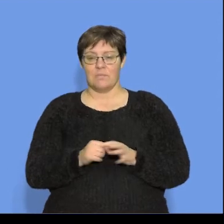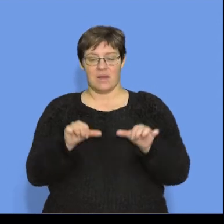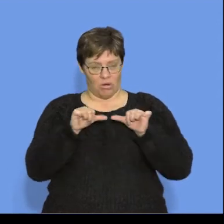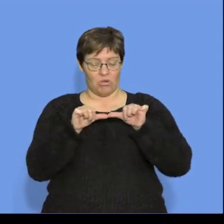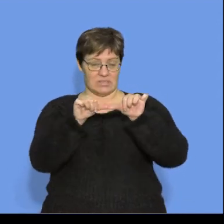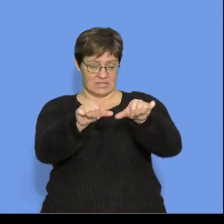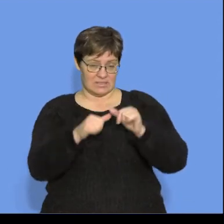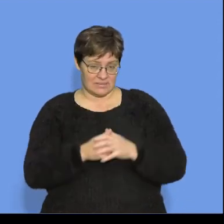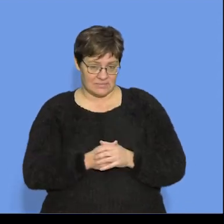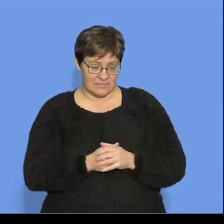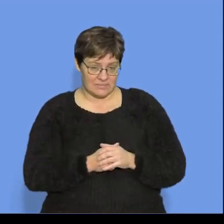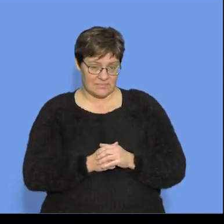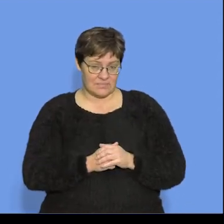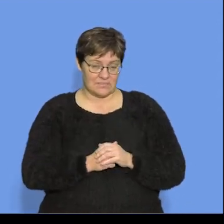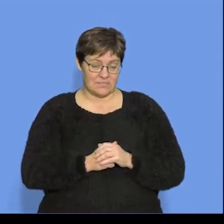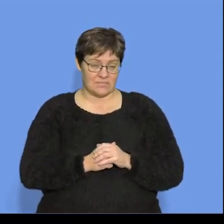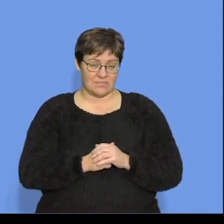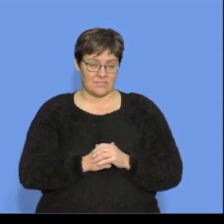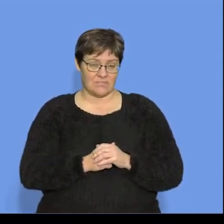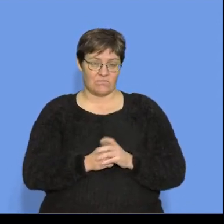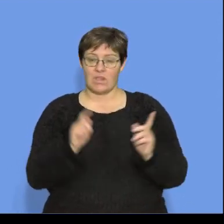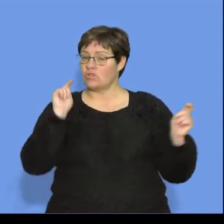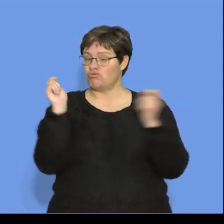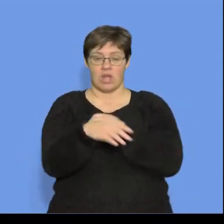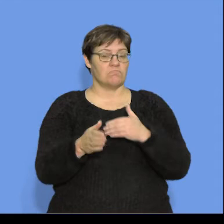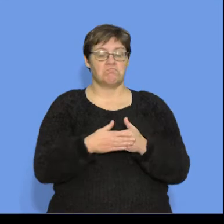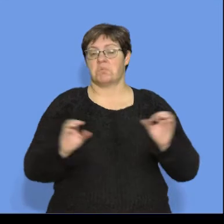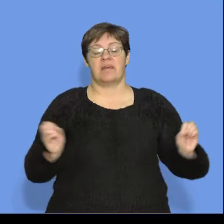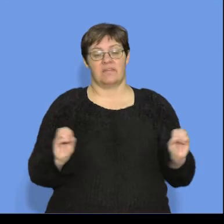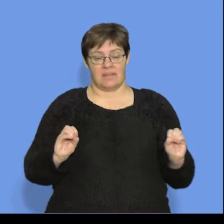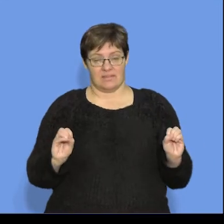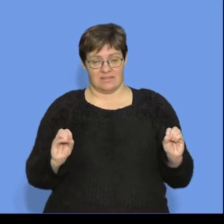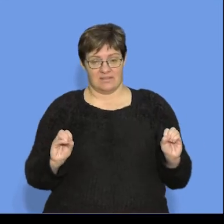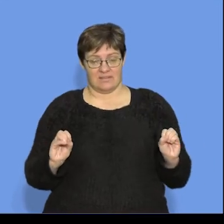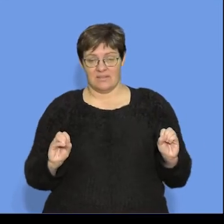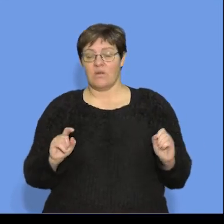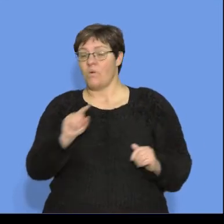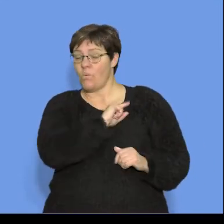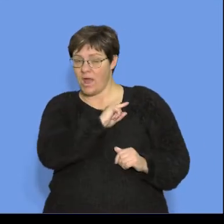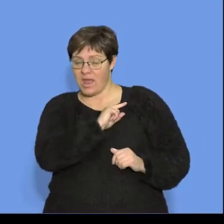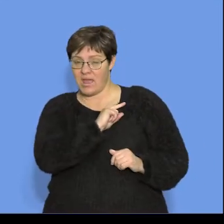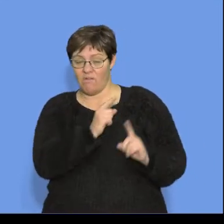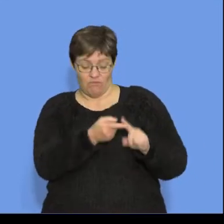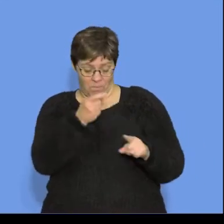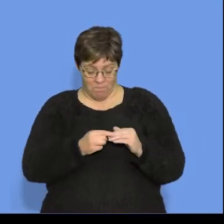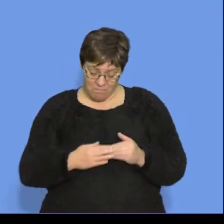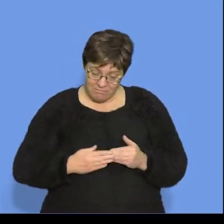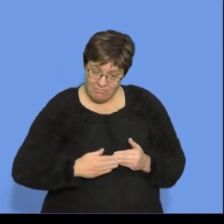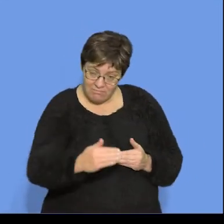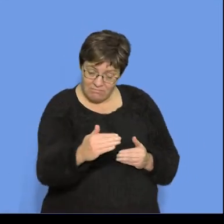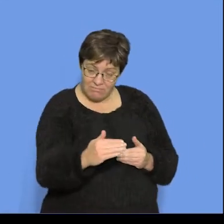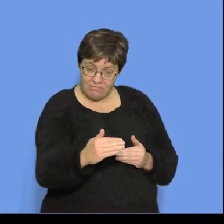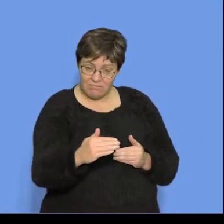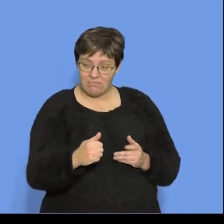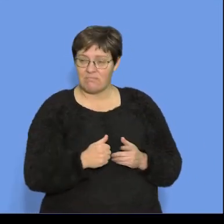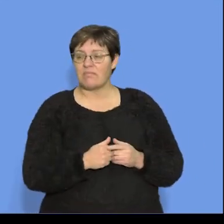constant. They're not changing anymore. And because of that, we would say from this point onwards, this